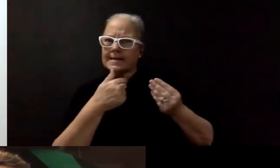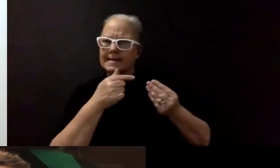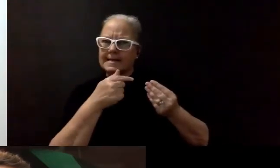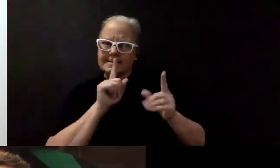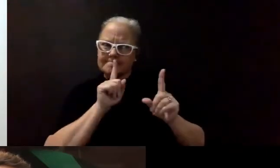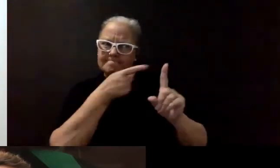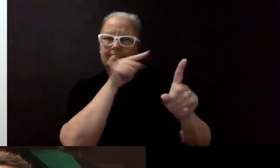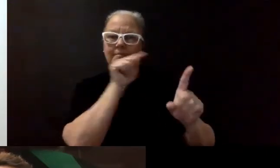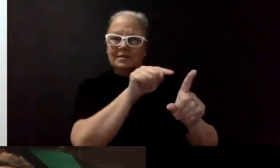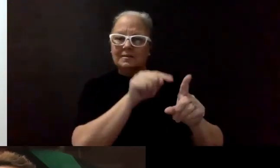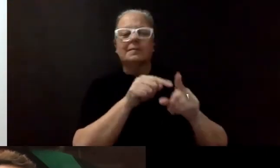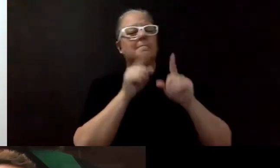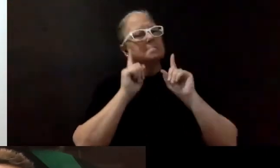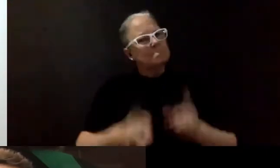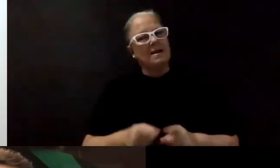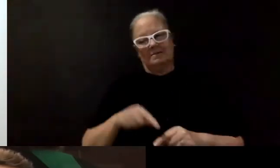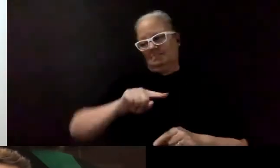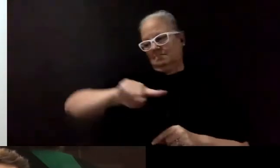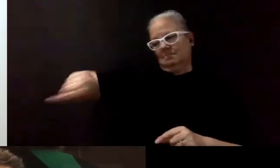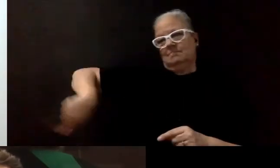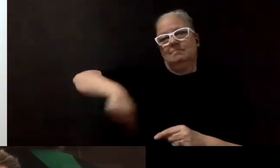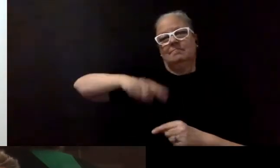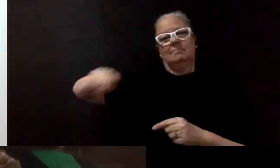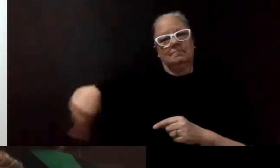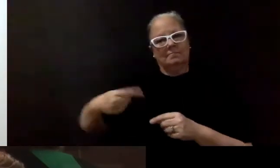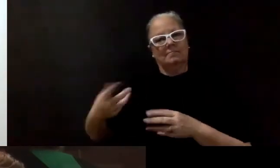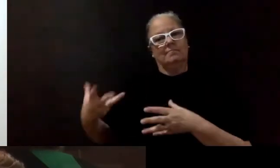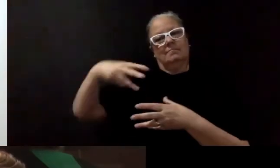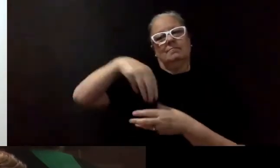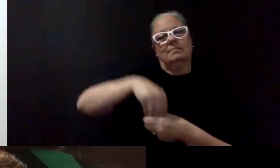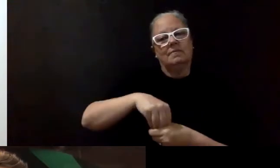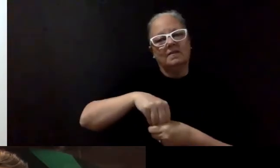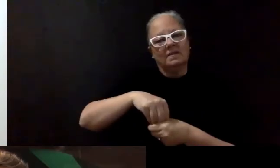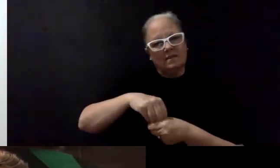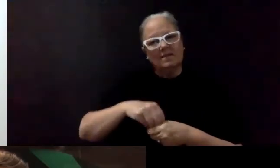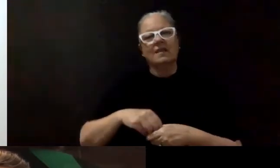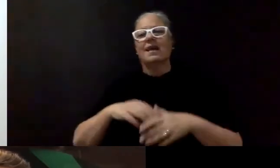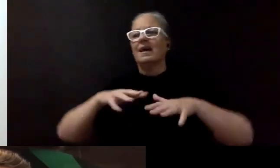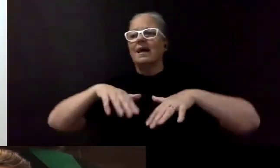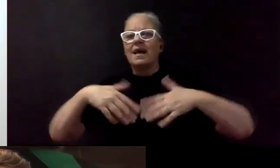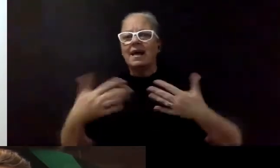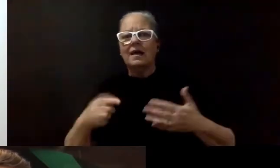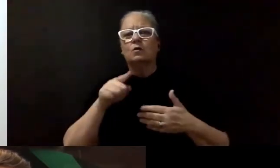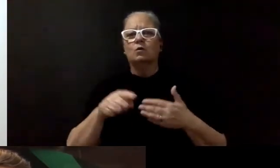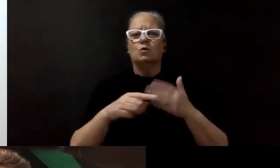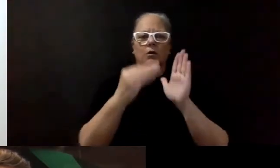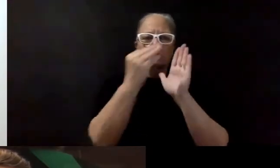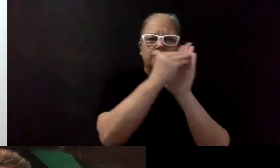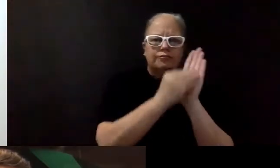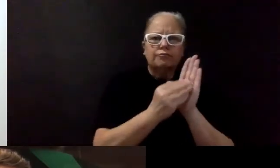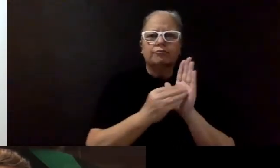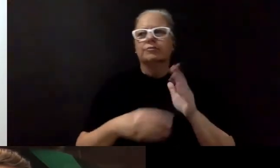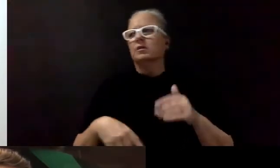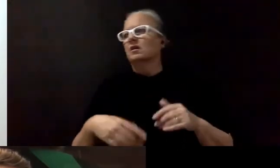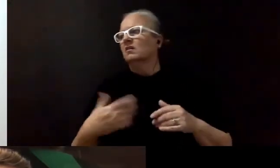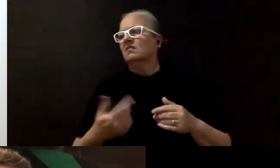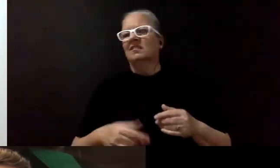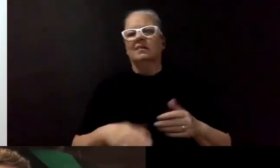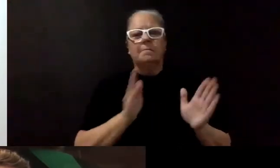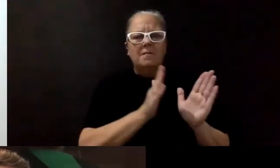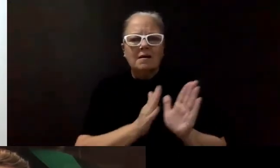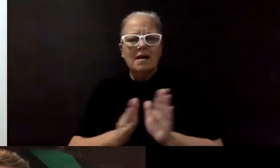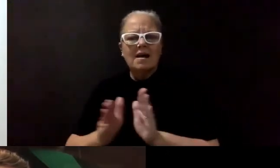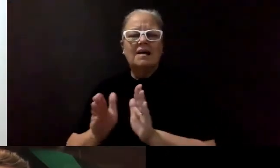and youth decision making at the forefront of policy and strategy is really, really